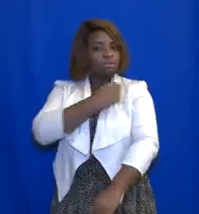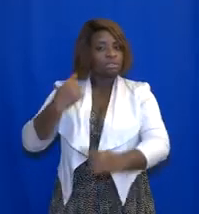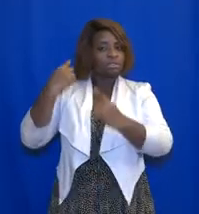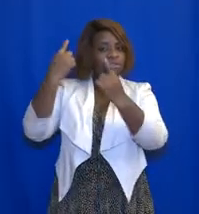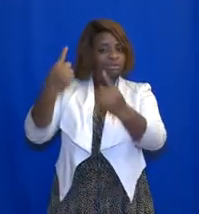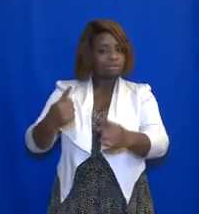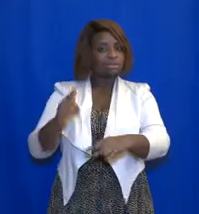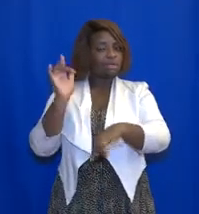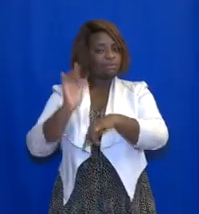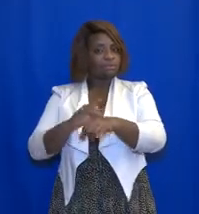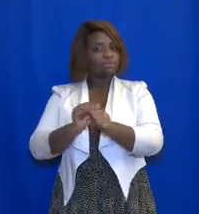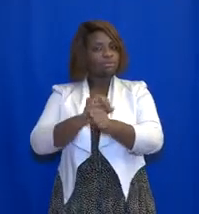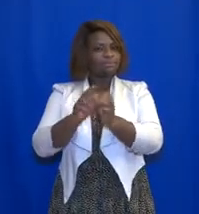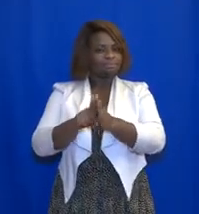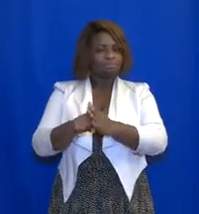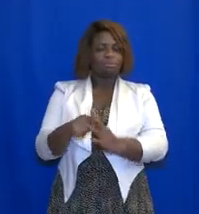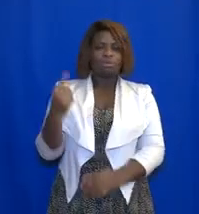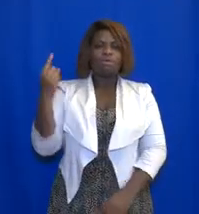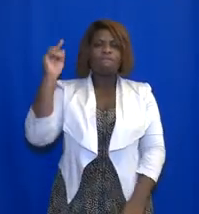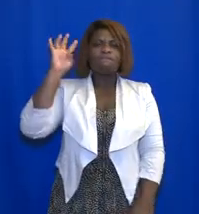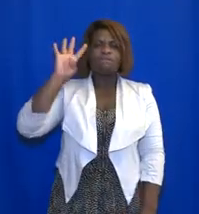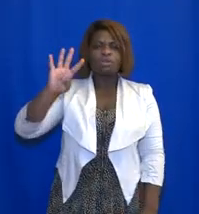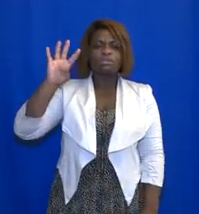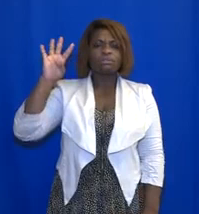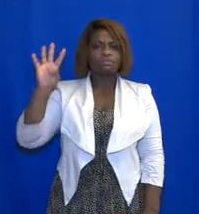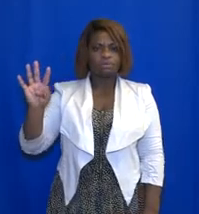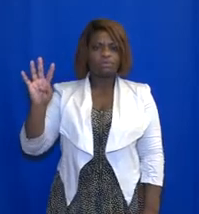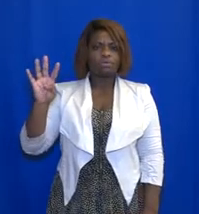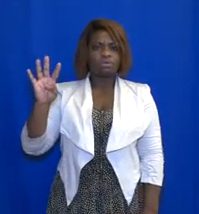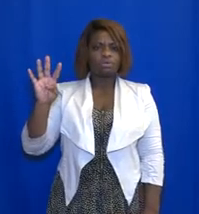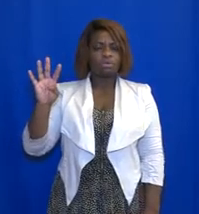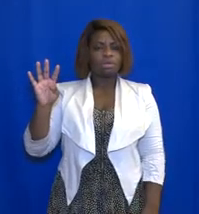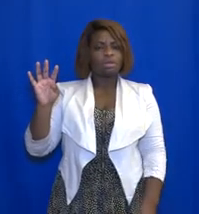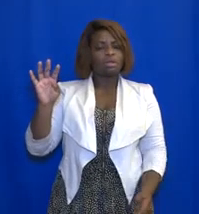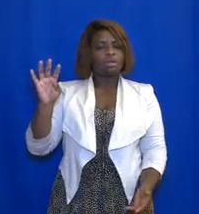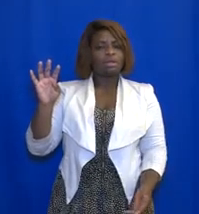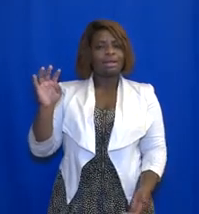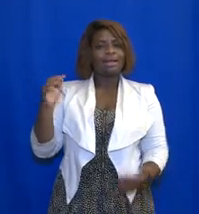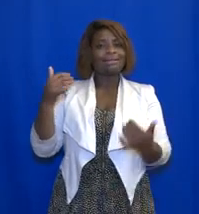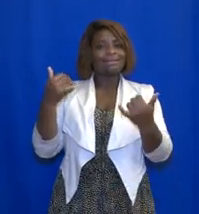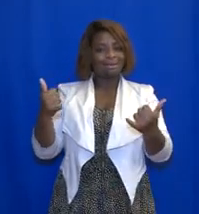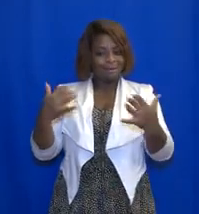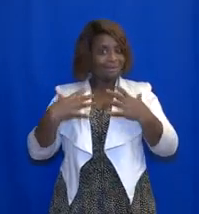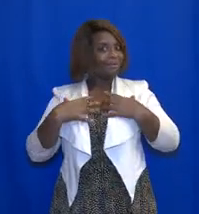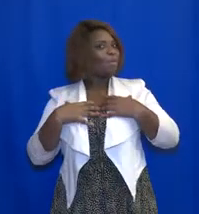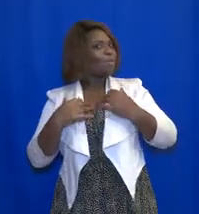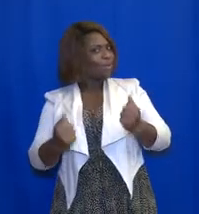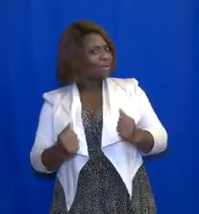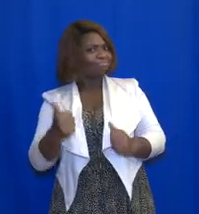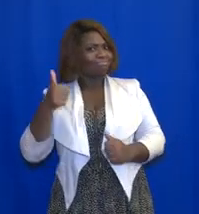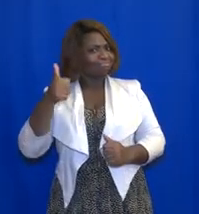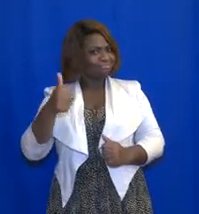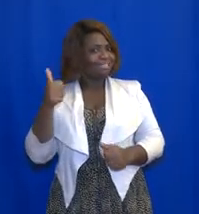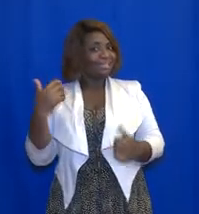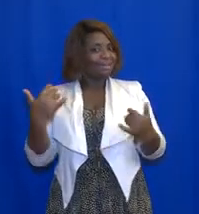pandemic struck, 44, i.e. 83%, have fully recovered and have